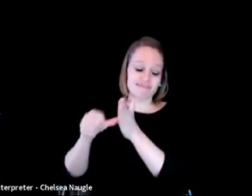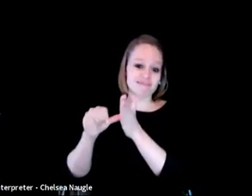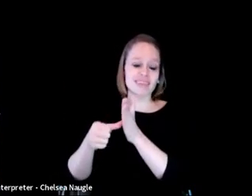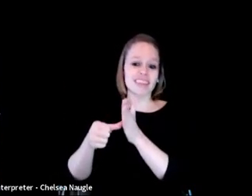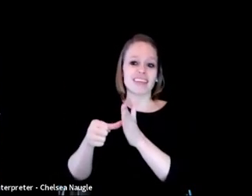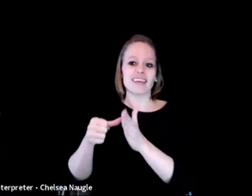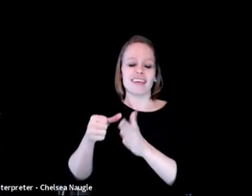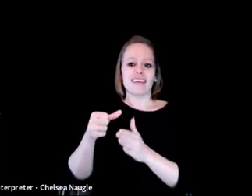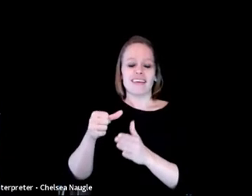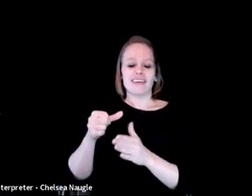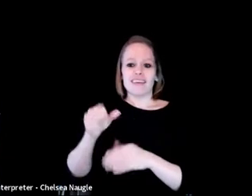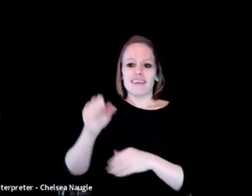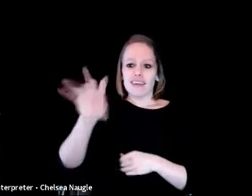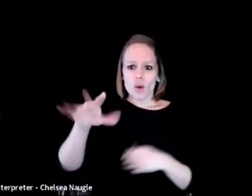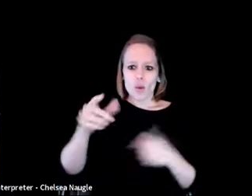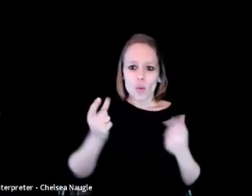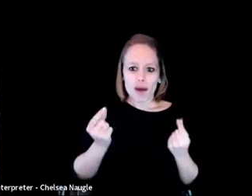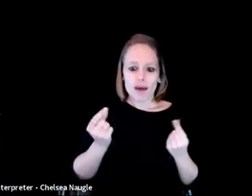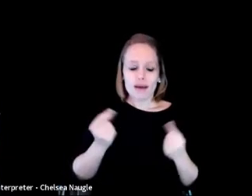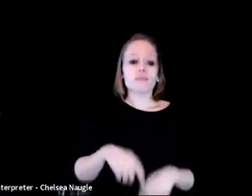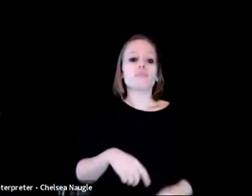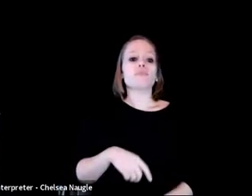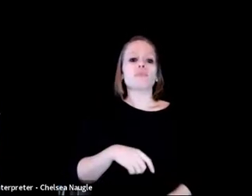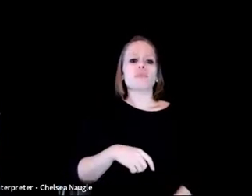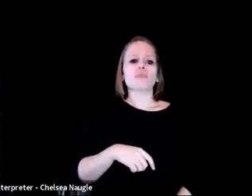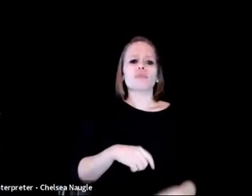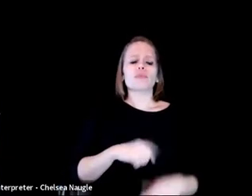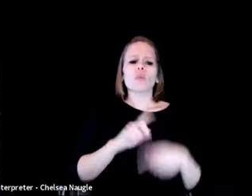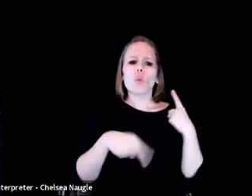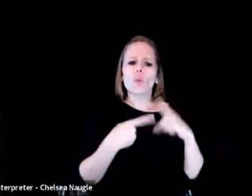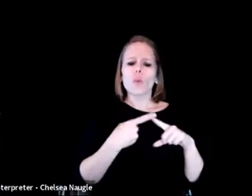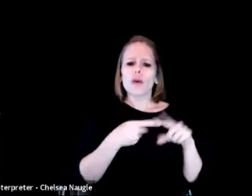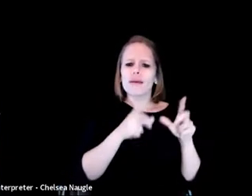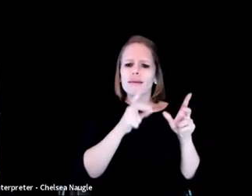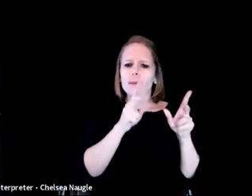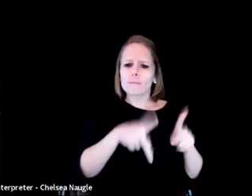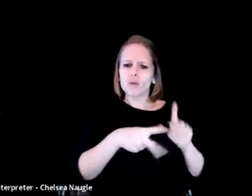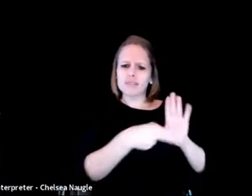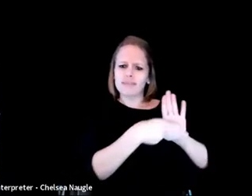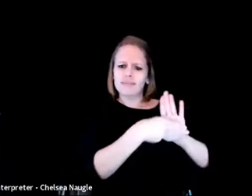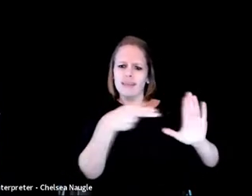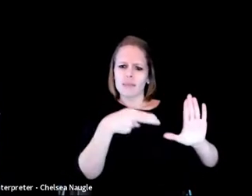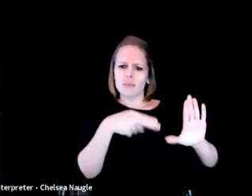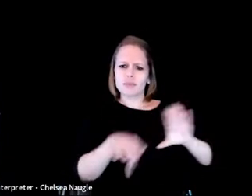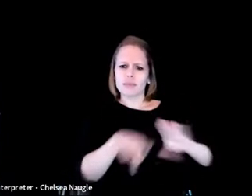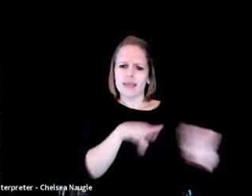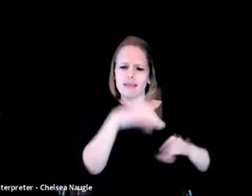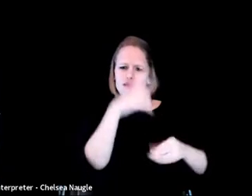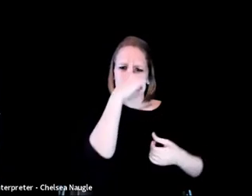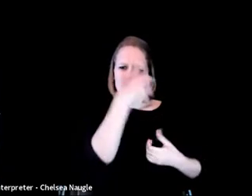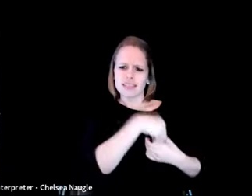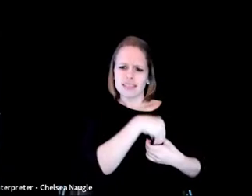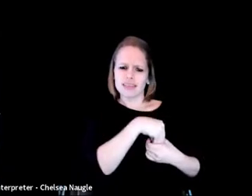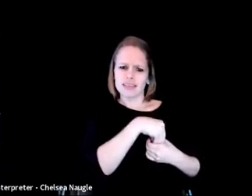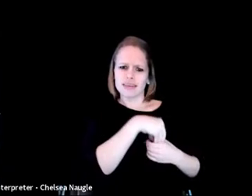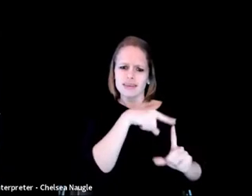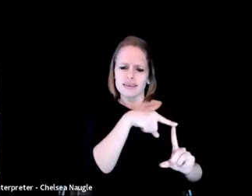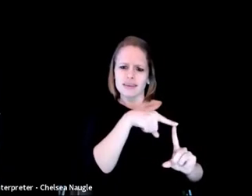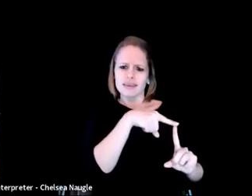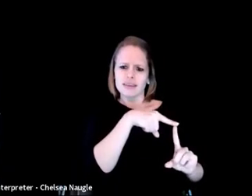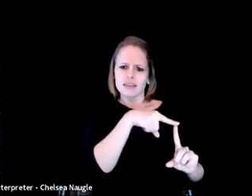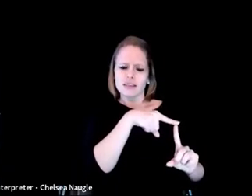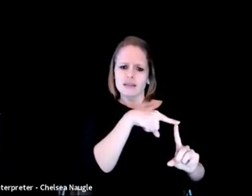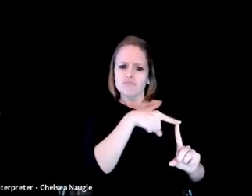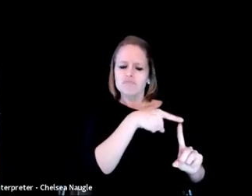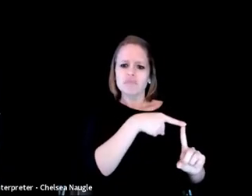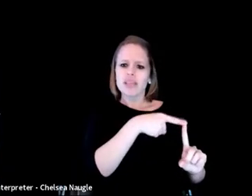question, is why is it that when someone's calling a behavior autistic, they're not calling it deafblind or